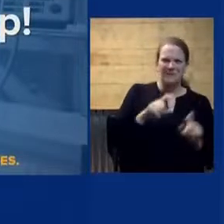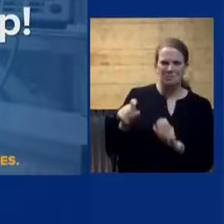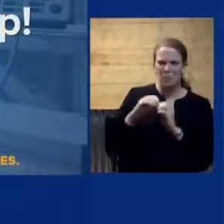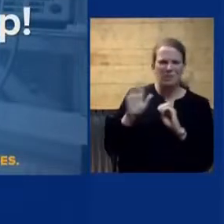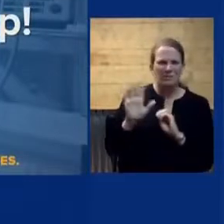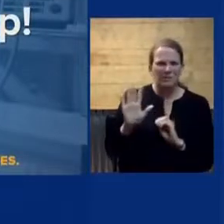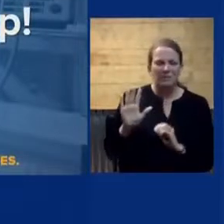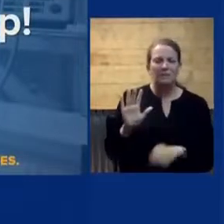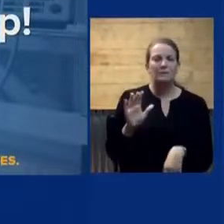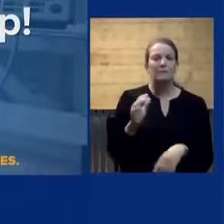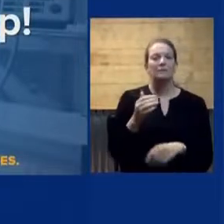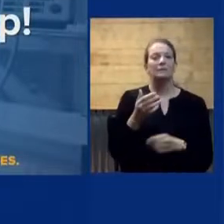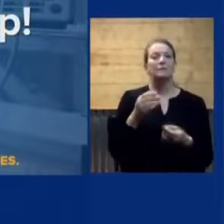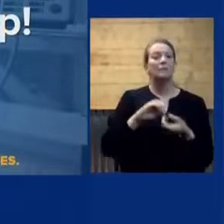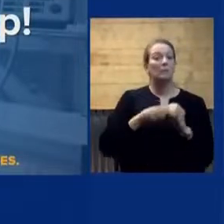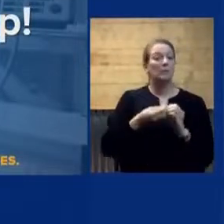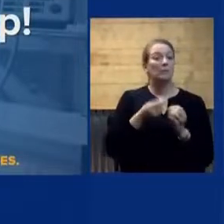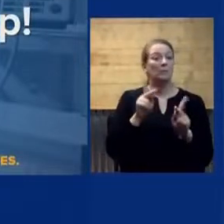Hospitalizations are going up.